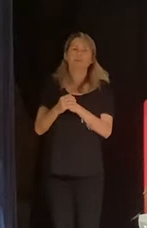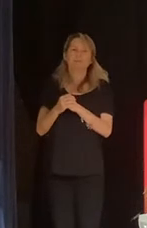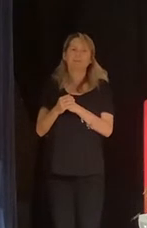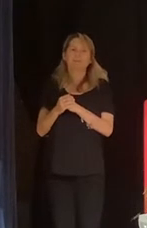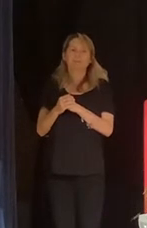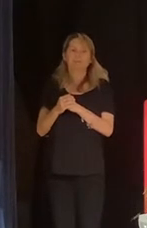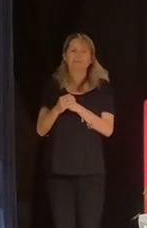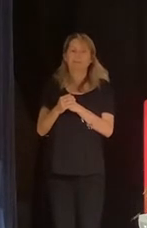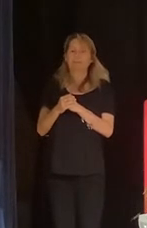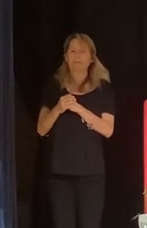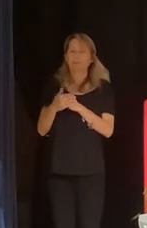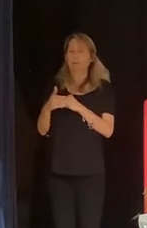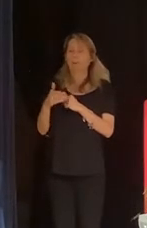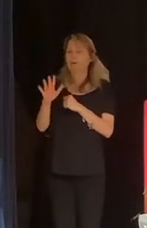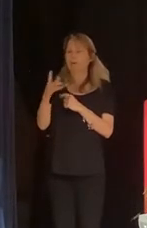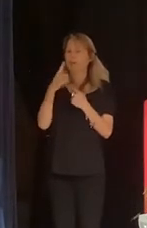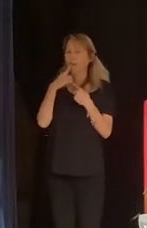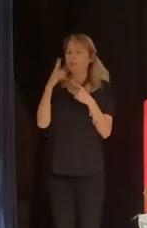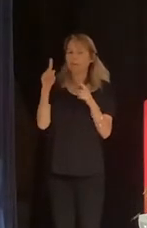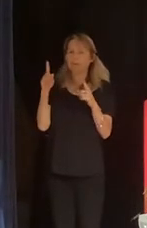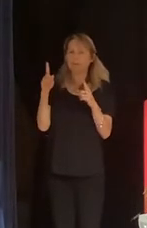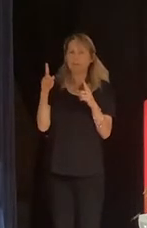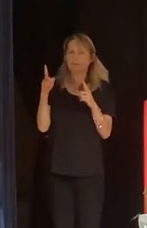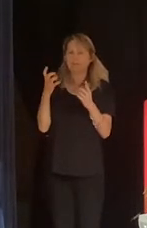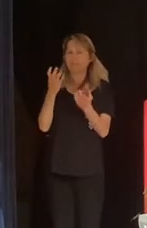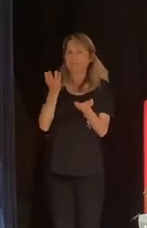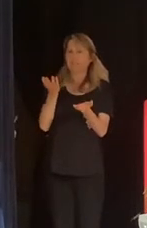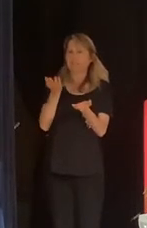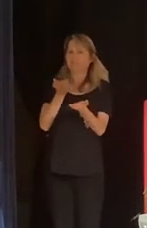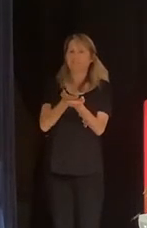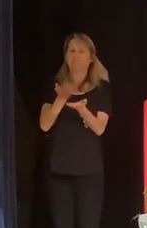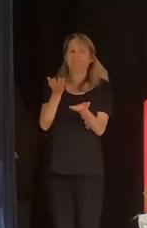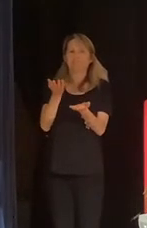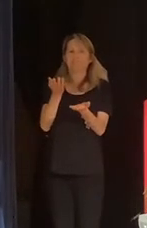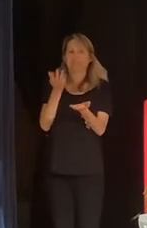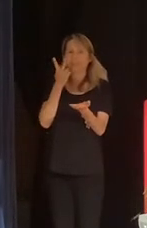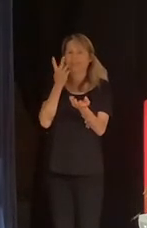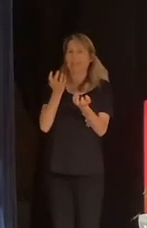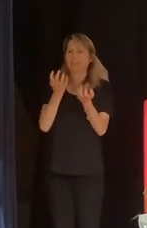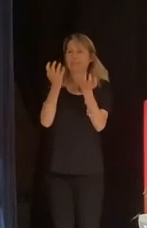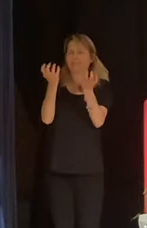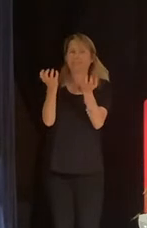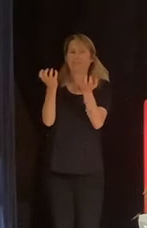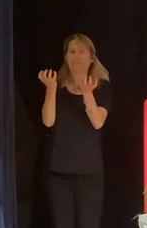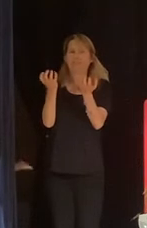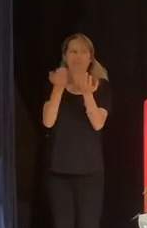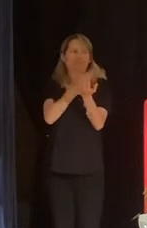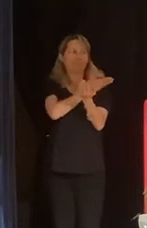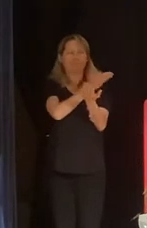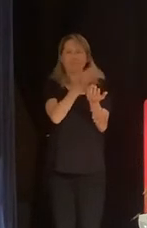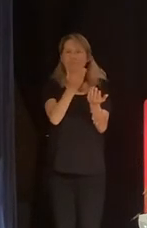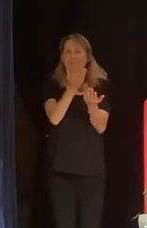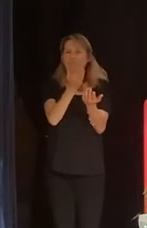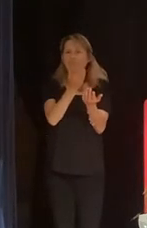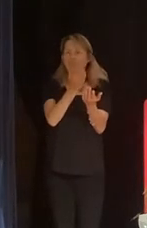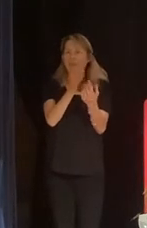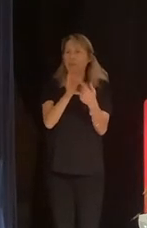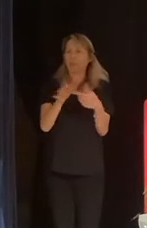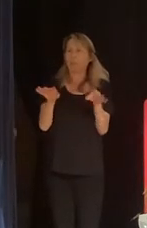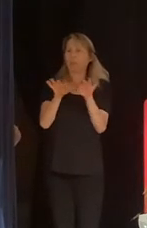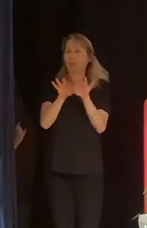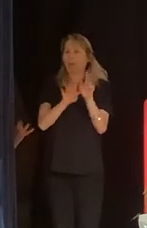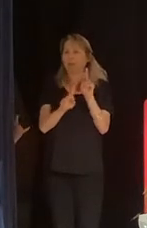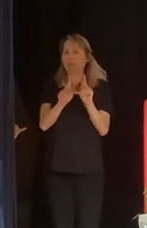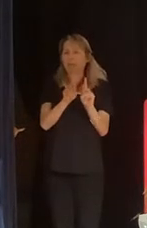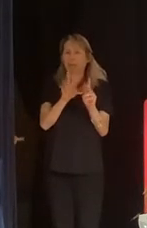significance of your accomplishments is evident from the cast of important individuals that have come to be a part